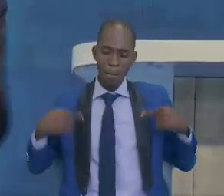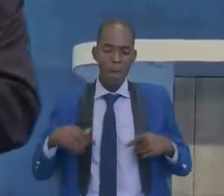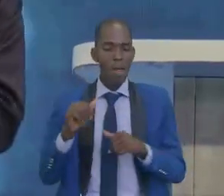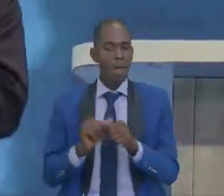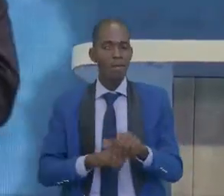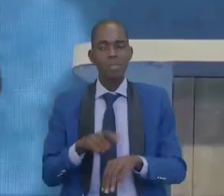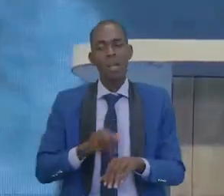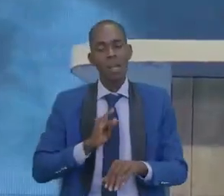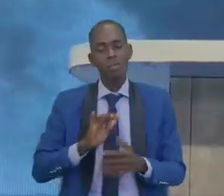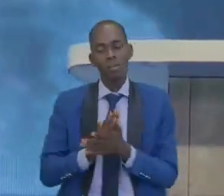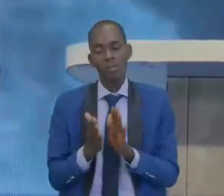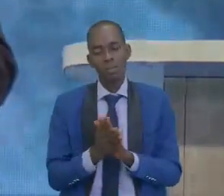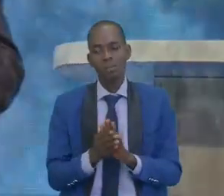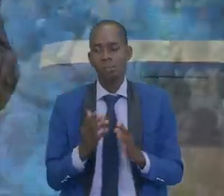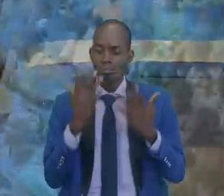have joy.